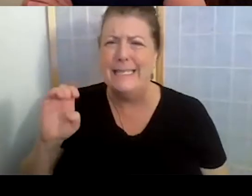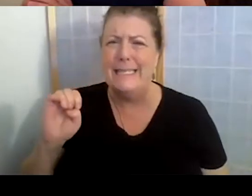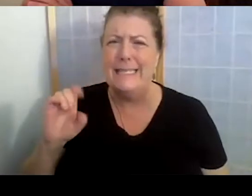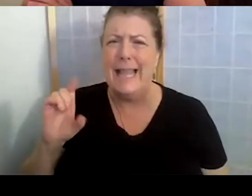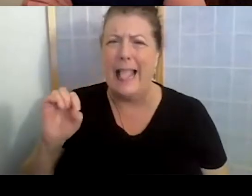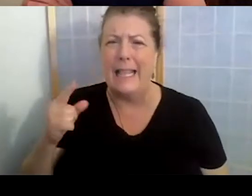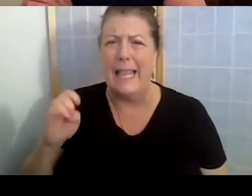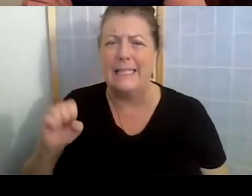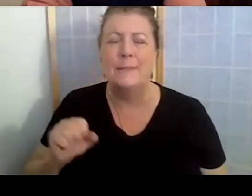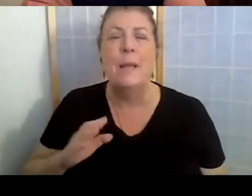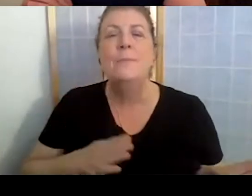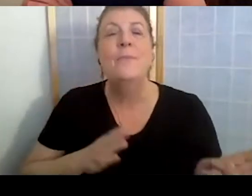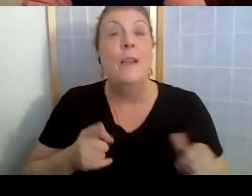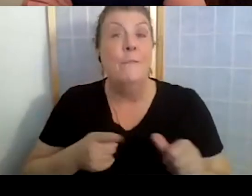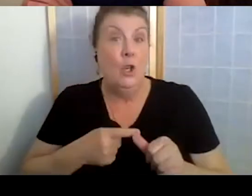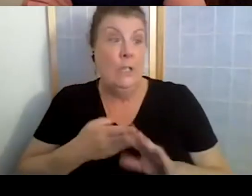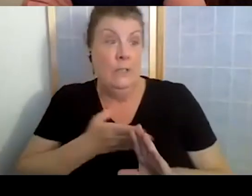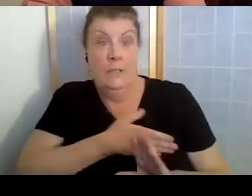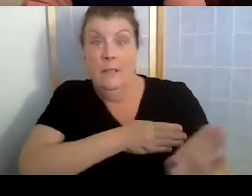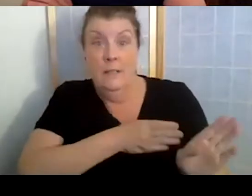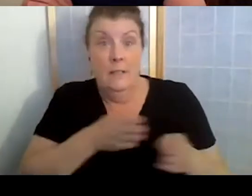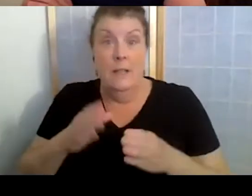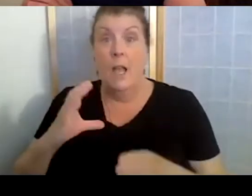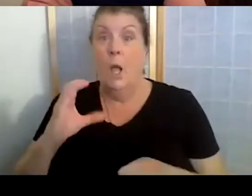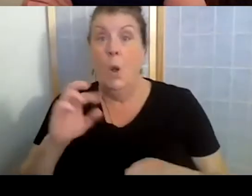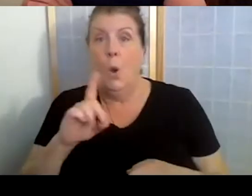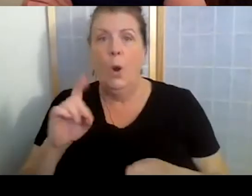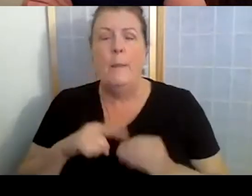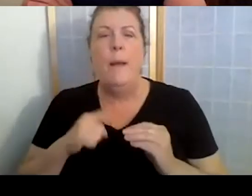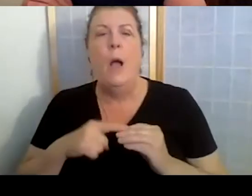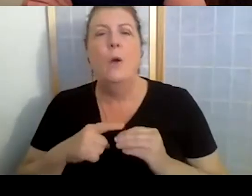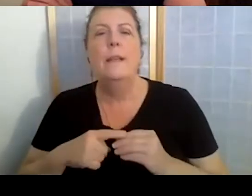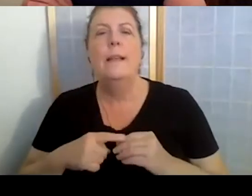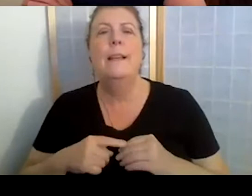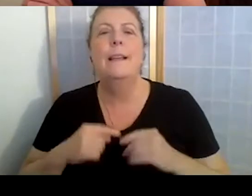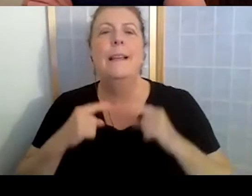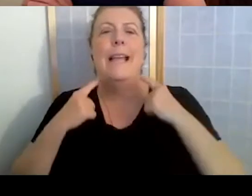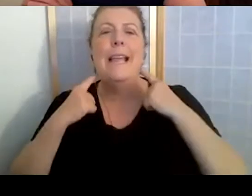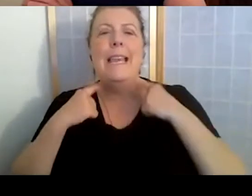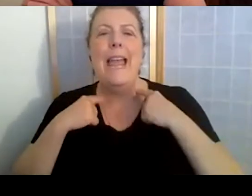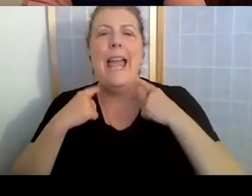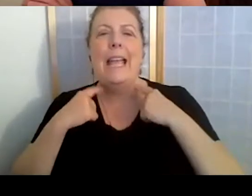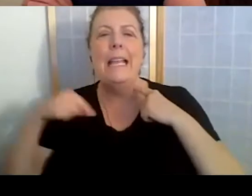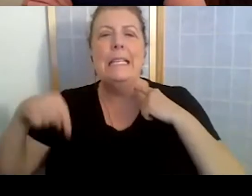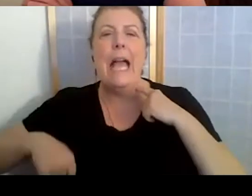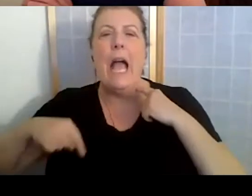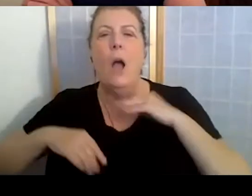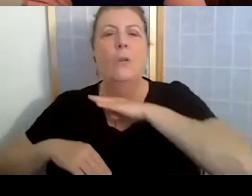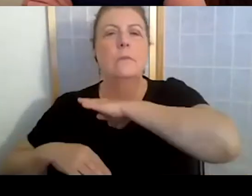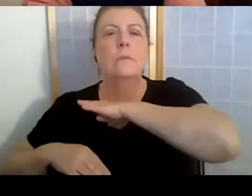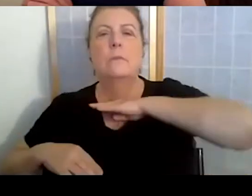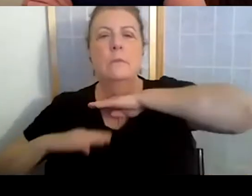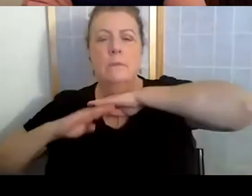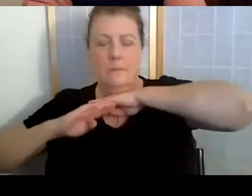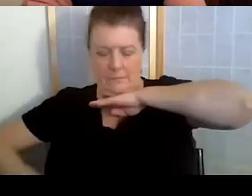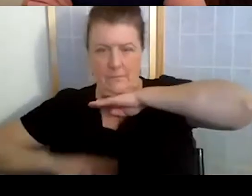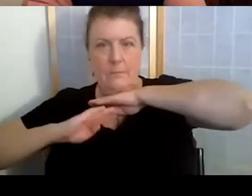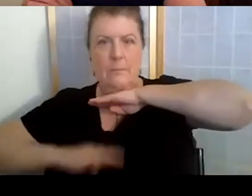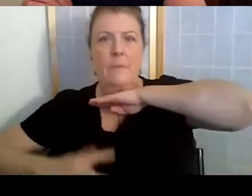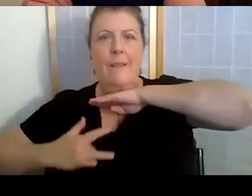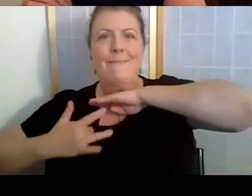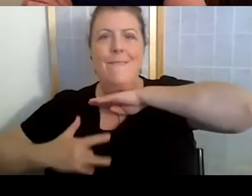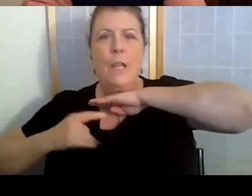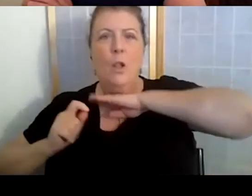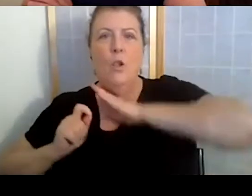writing, like, you know, gut writing. Right. You know, you read this article in ProPublica. How do you know that you want to make it? How do you know you're just like, this is the